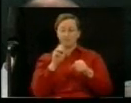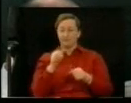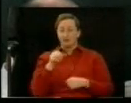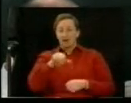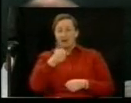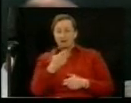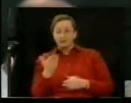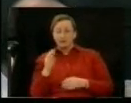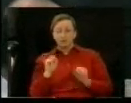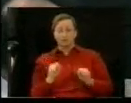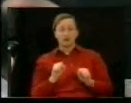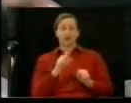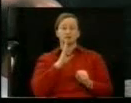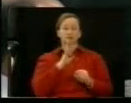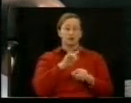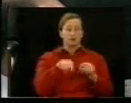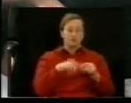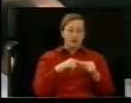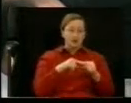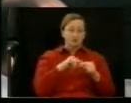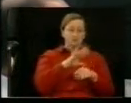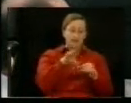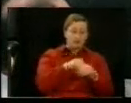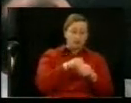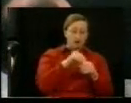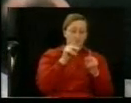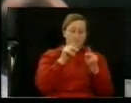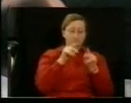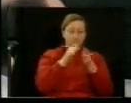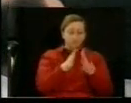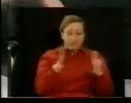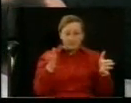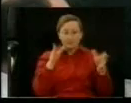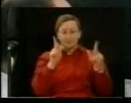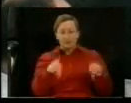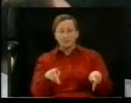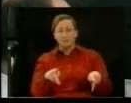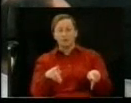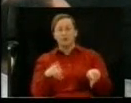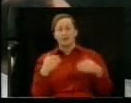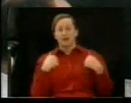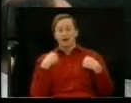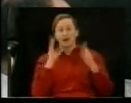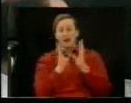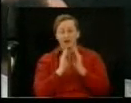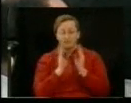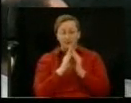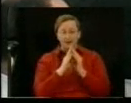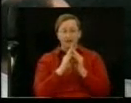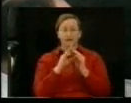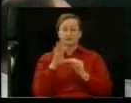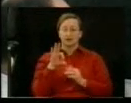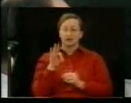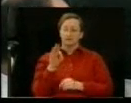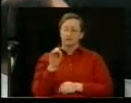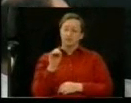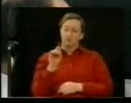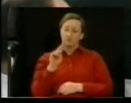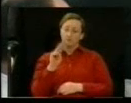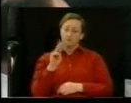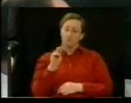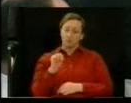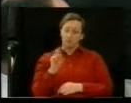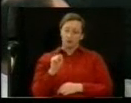about involving the public and let's have public forums and public meetings. At the end of the day, my